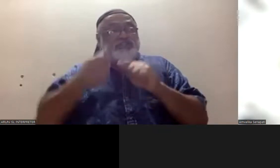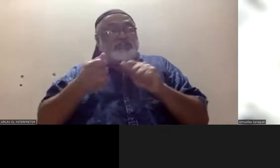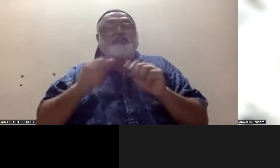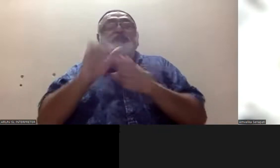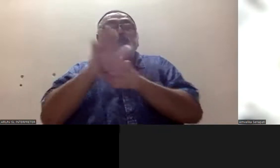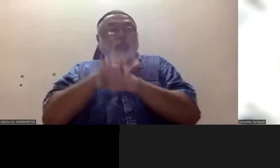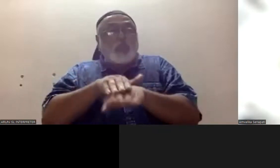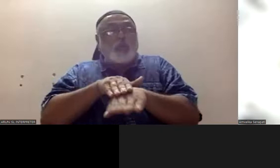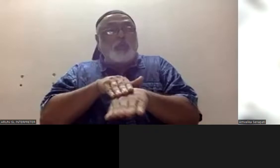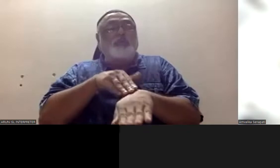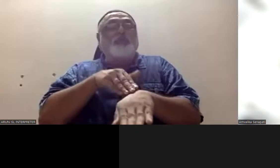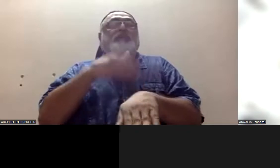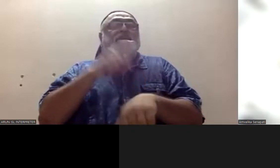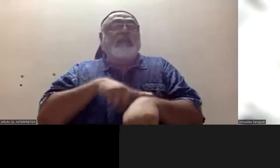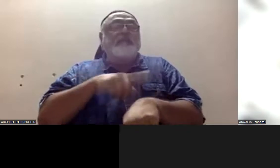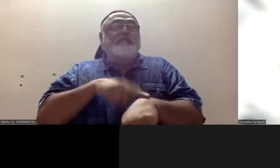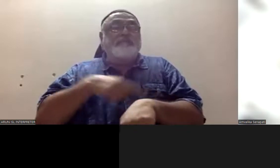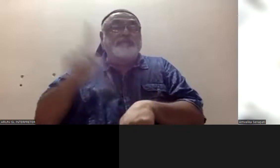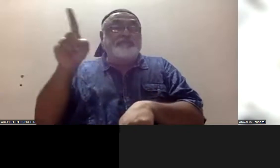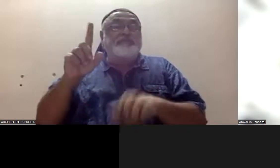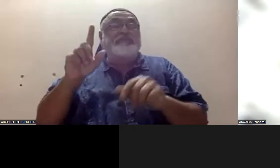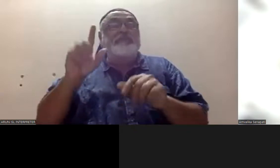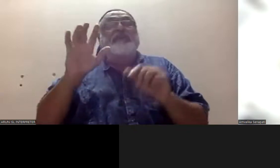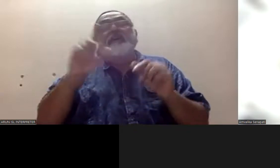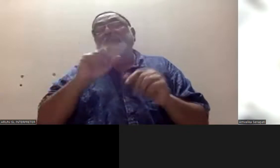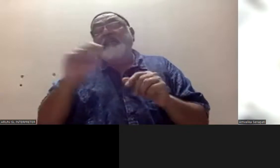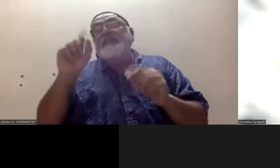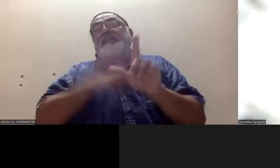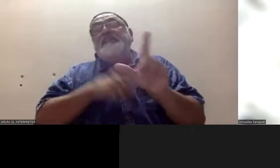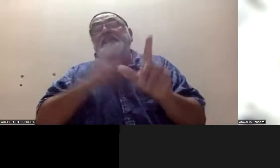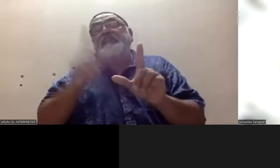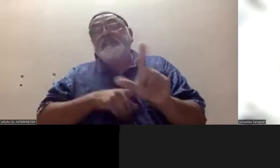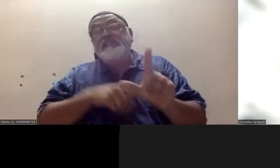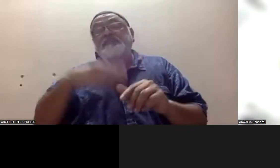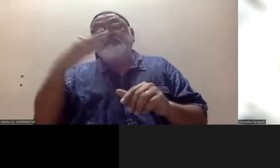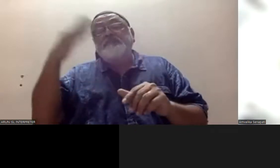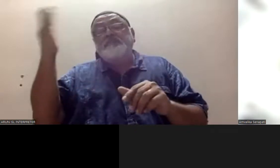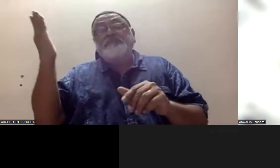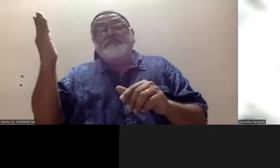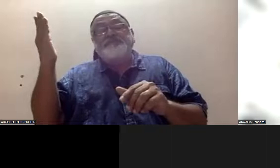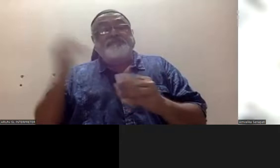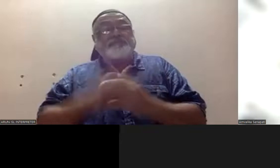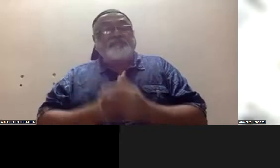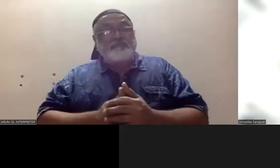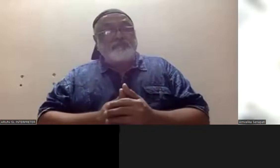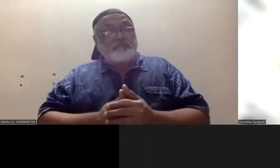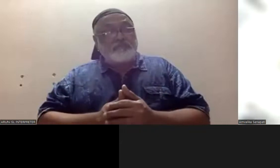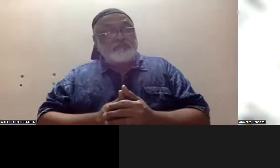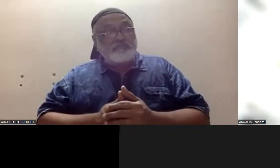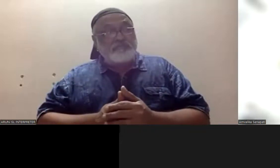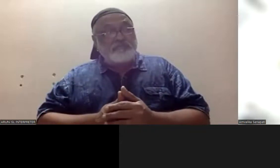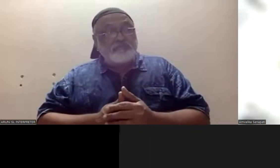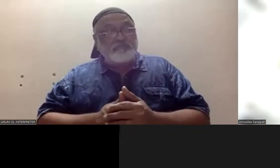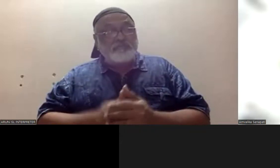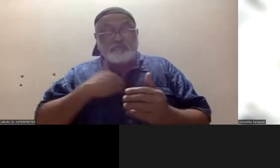It will take time. It will probably take decades. Ma'am, I want to It say will that, take time. yeah, ma'am, being